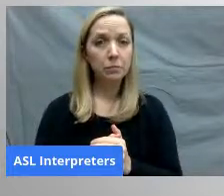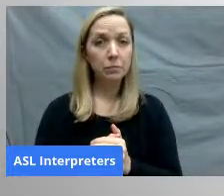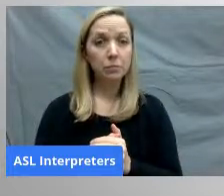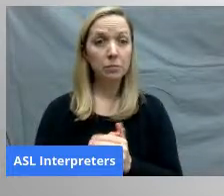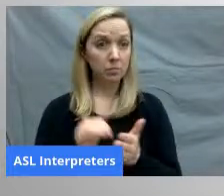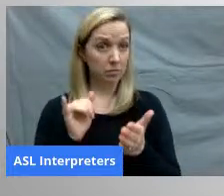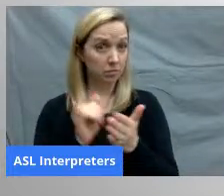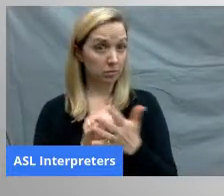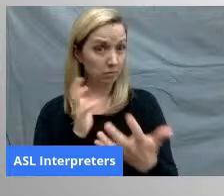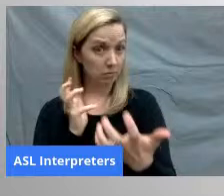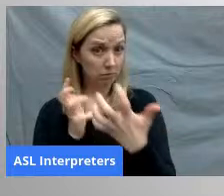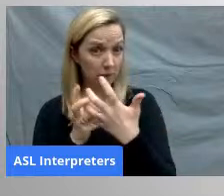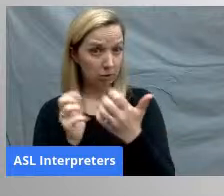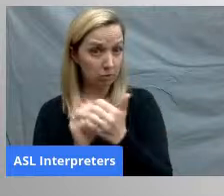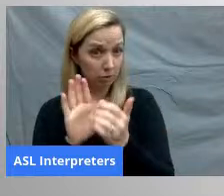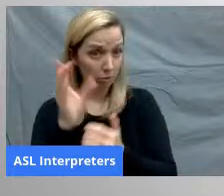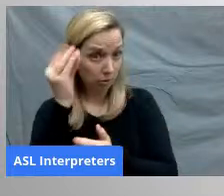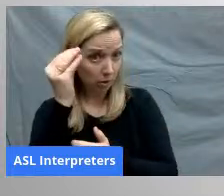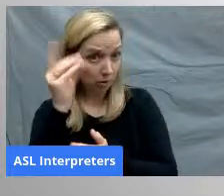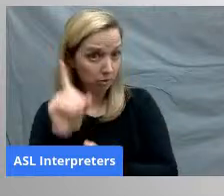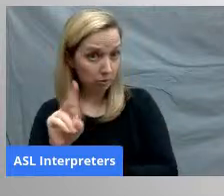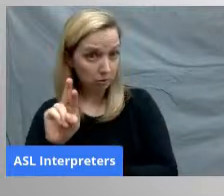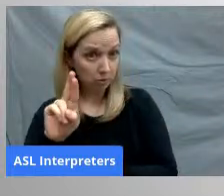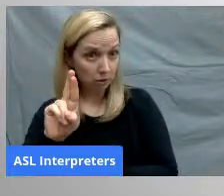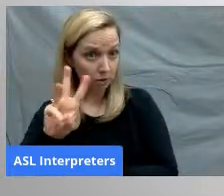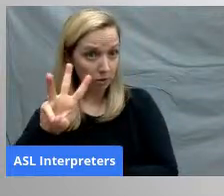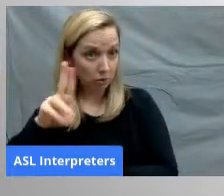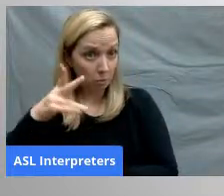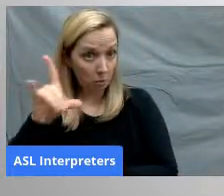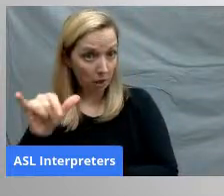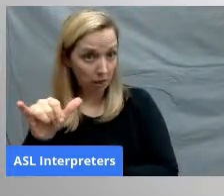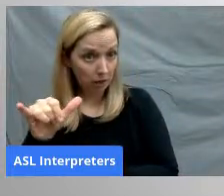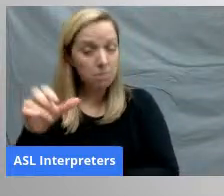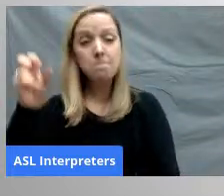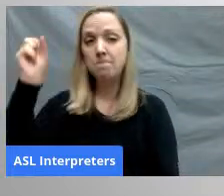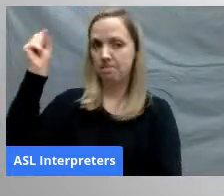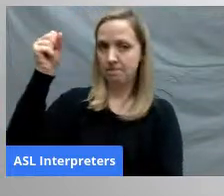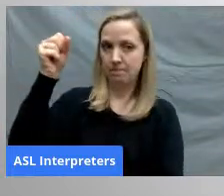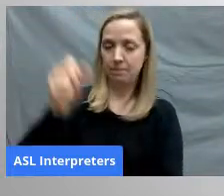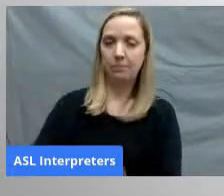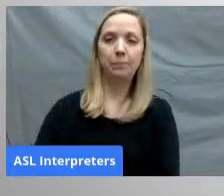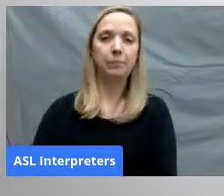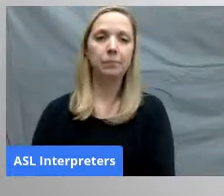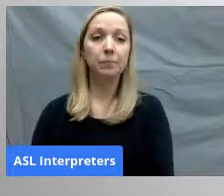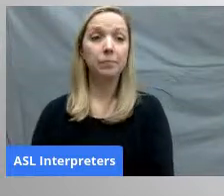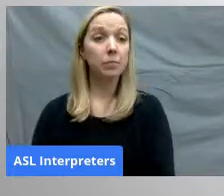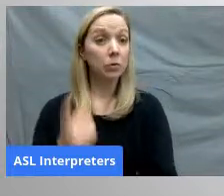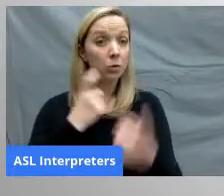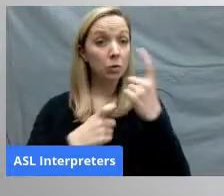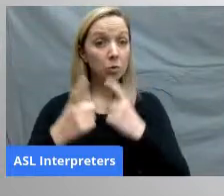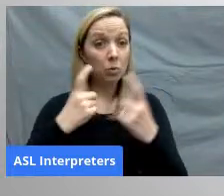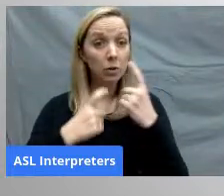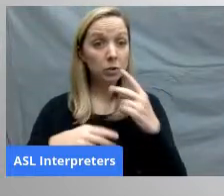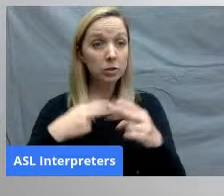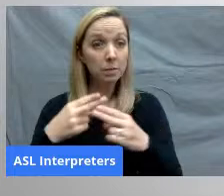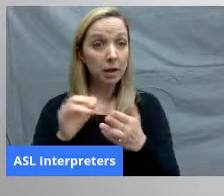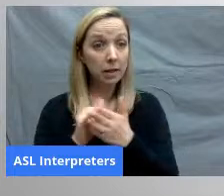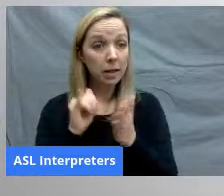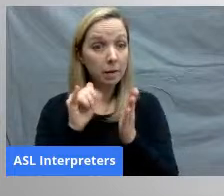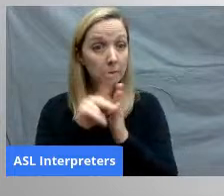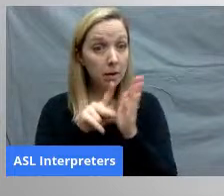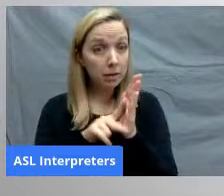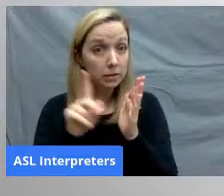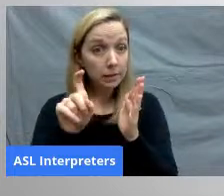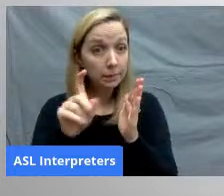you were thinking, Dr. Watley? Yes. Okay. Any questions about that one?